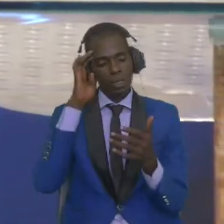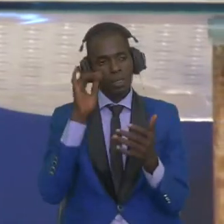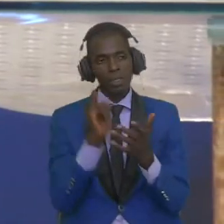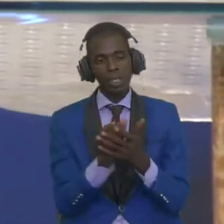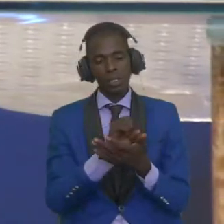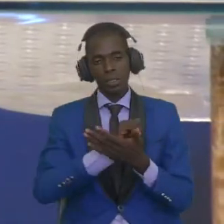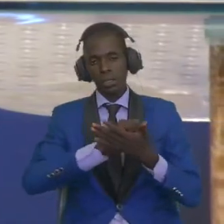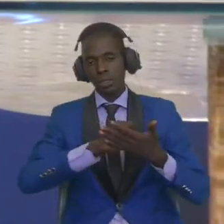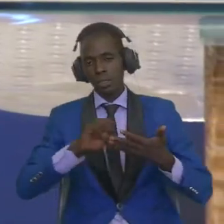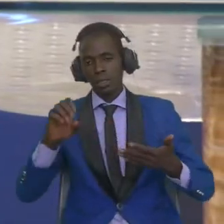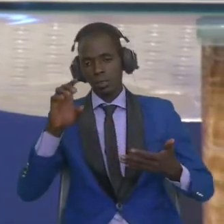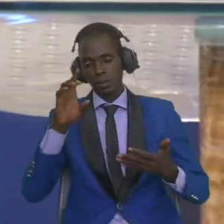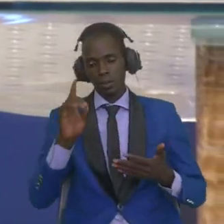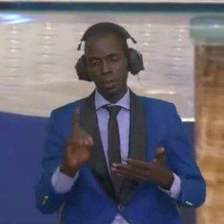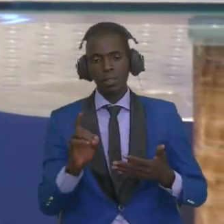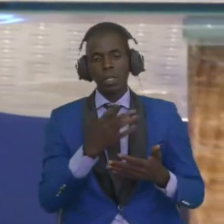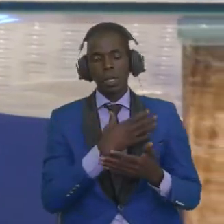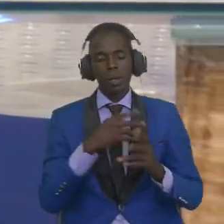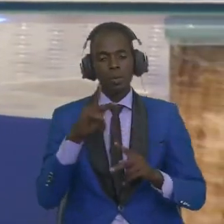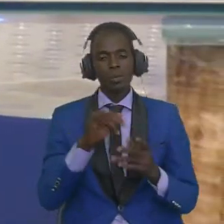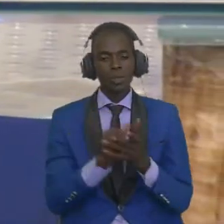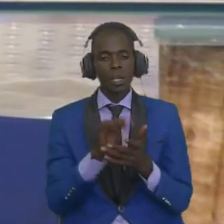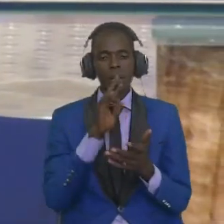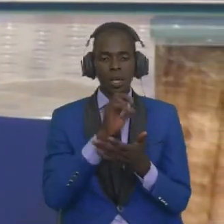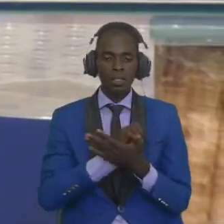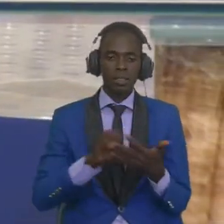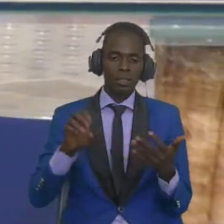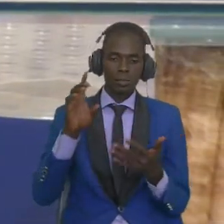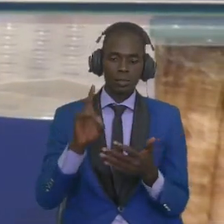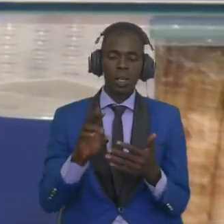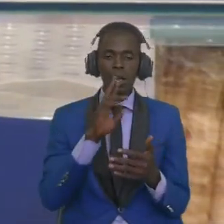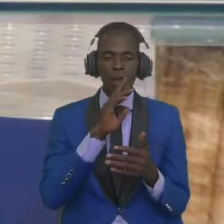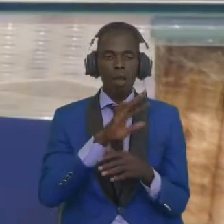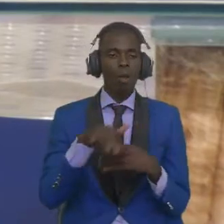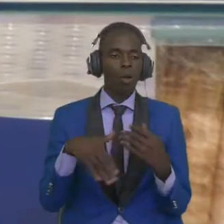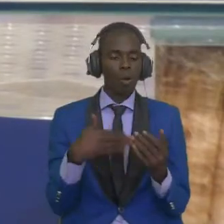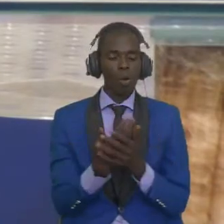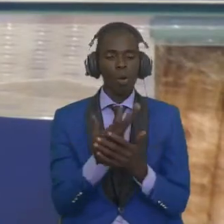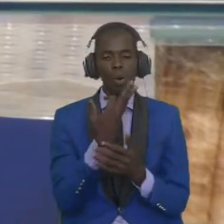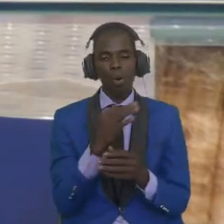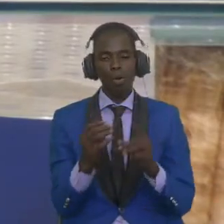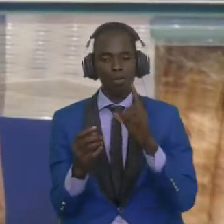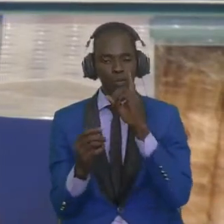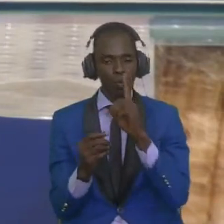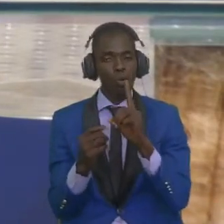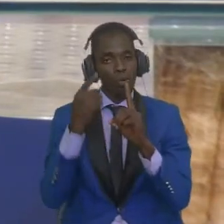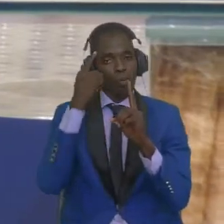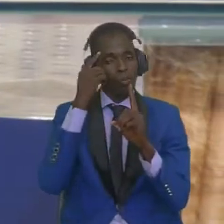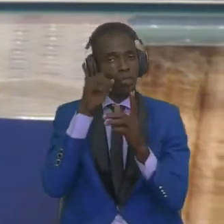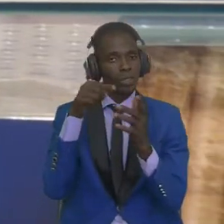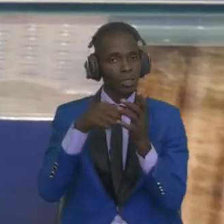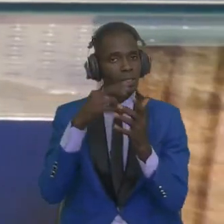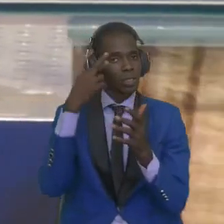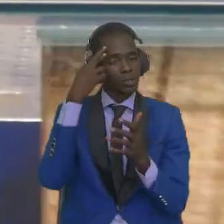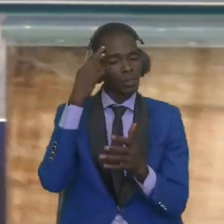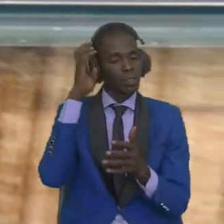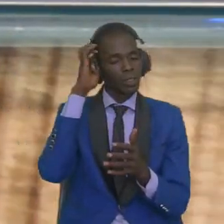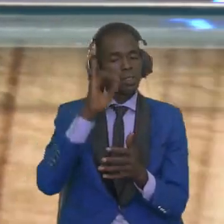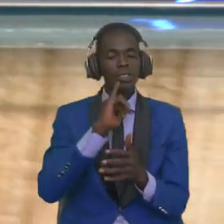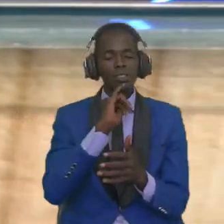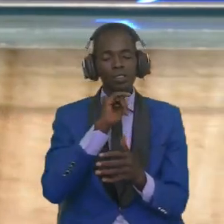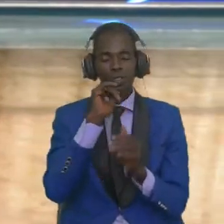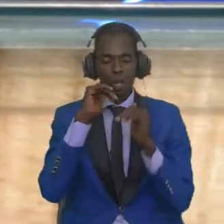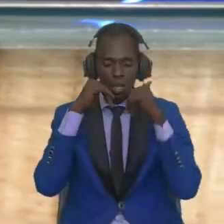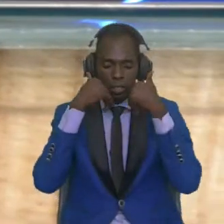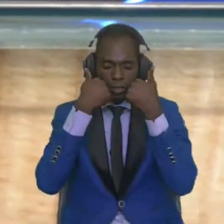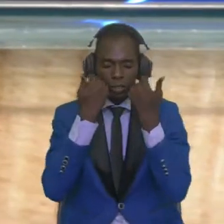and they who are sanctified are all of one, for which cause he is not